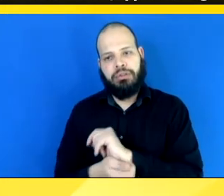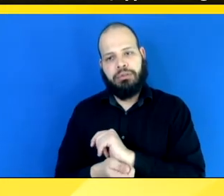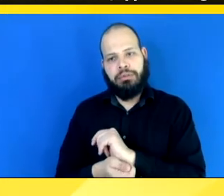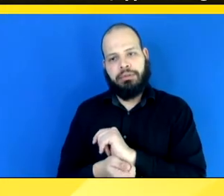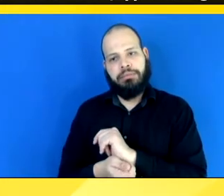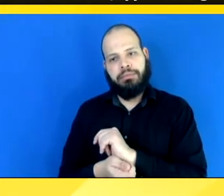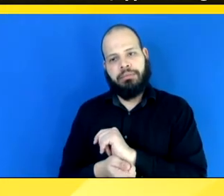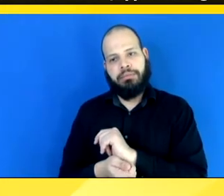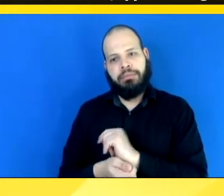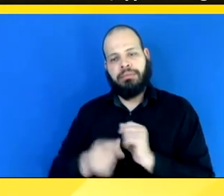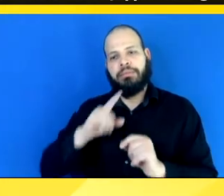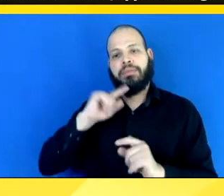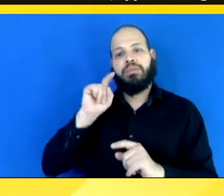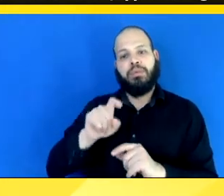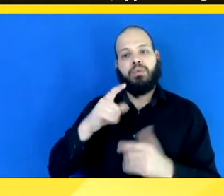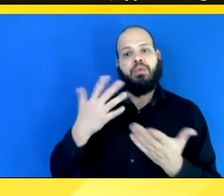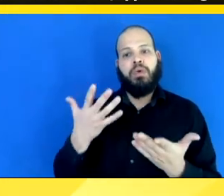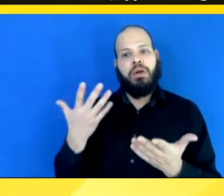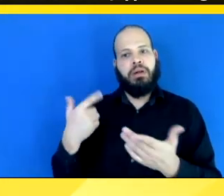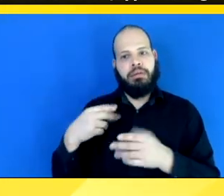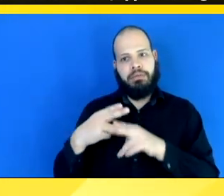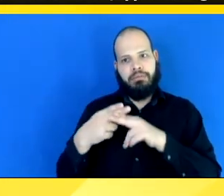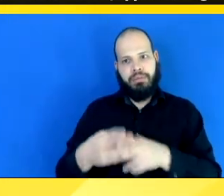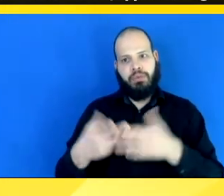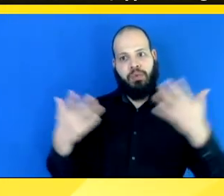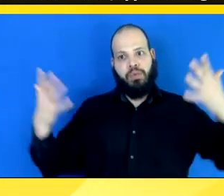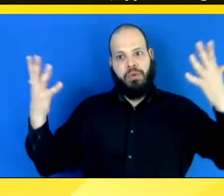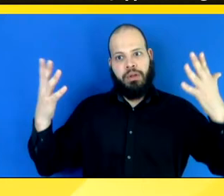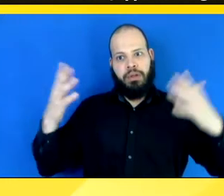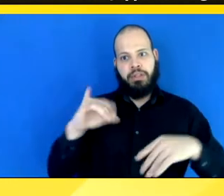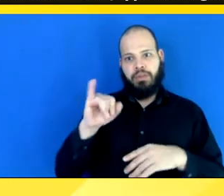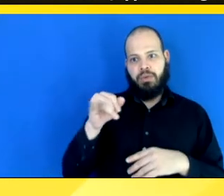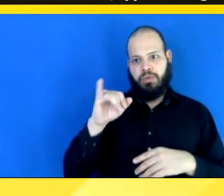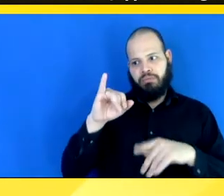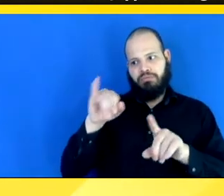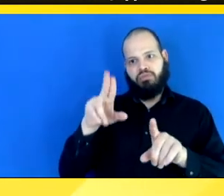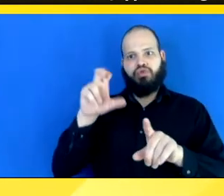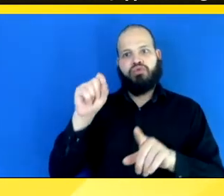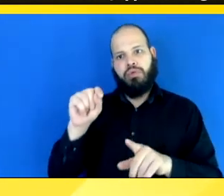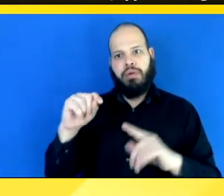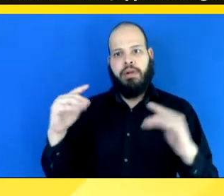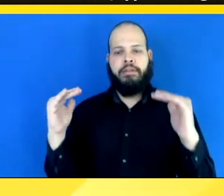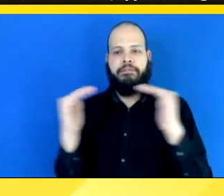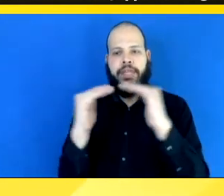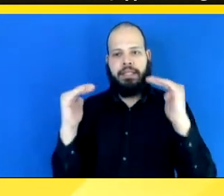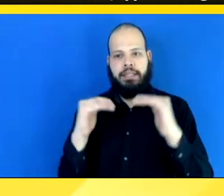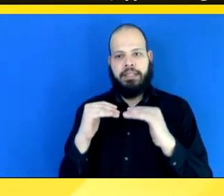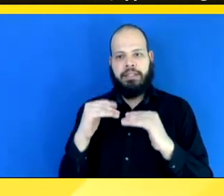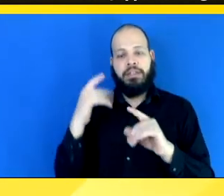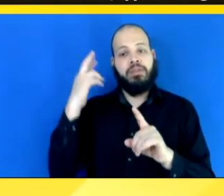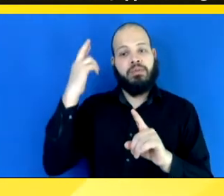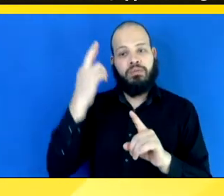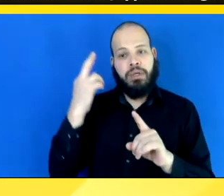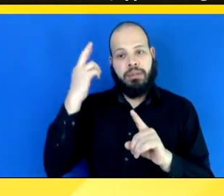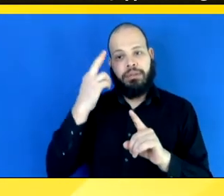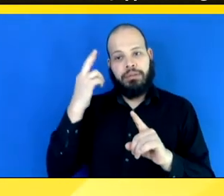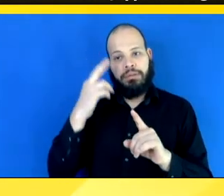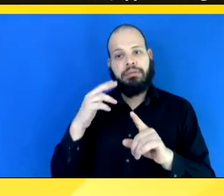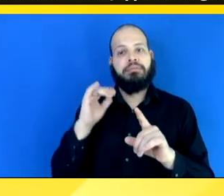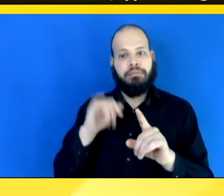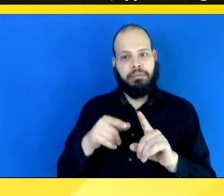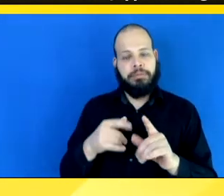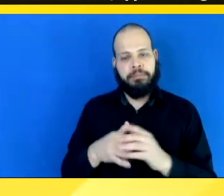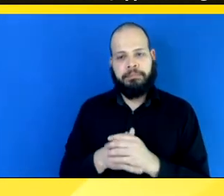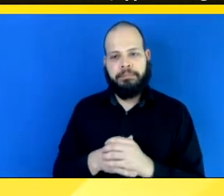a just cause in order to fire them. Furthermore, you can call on the union to help mediate and file charges